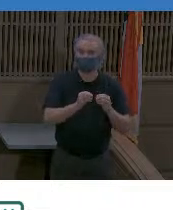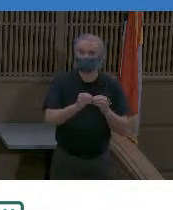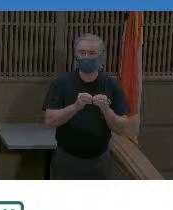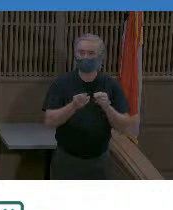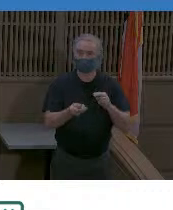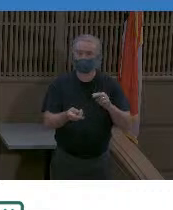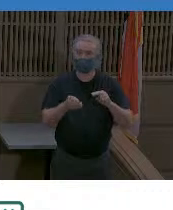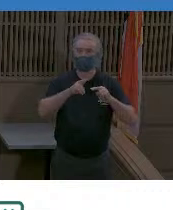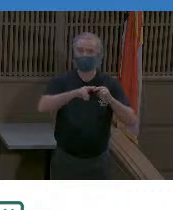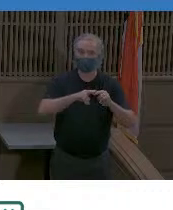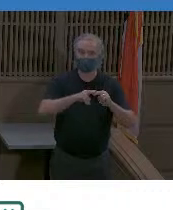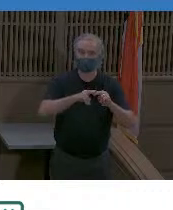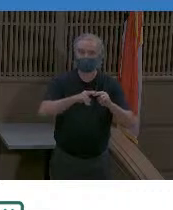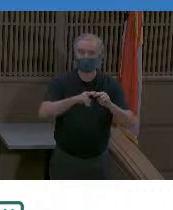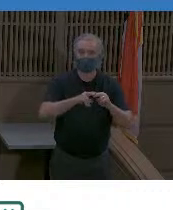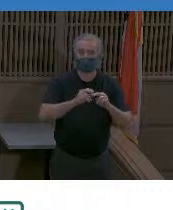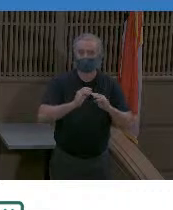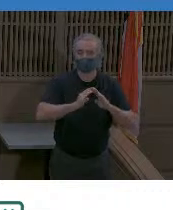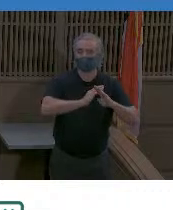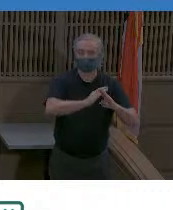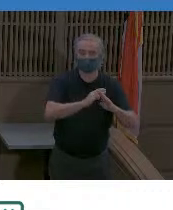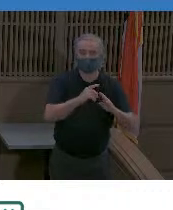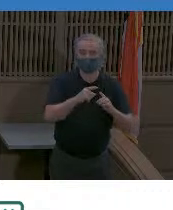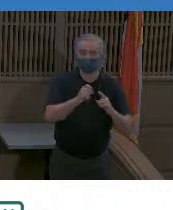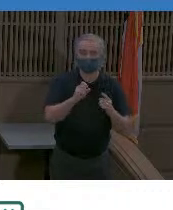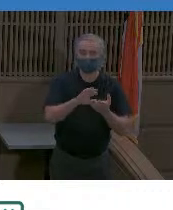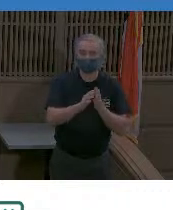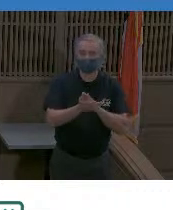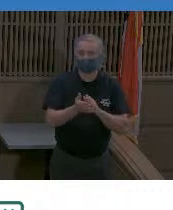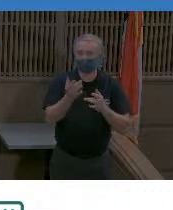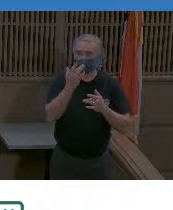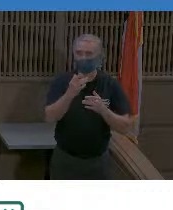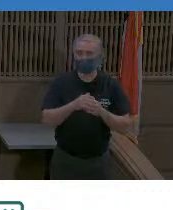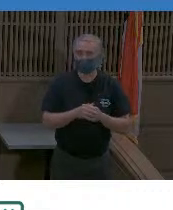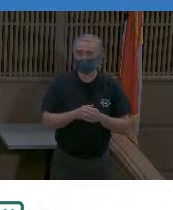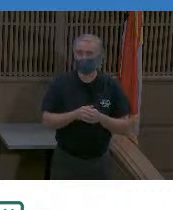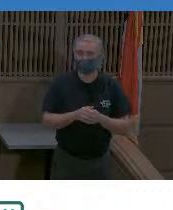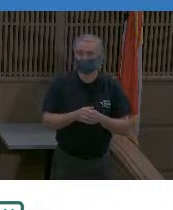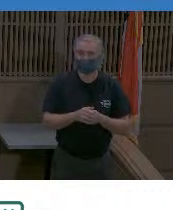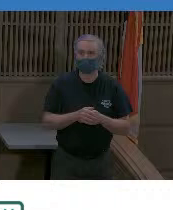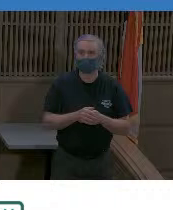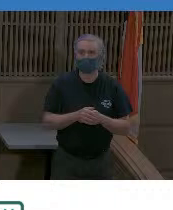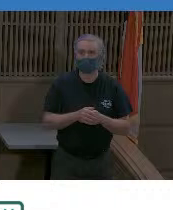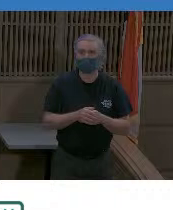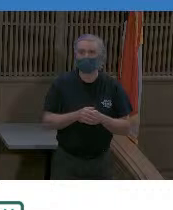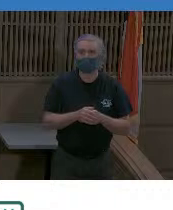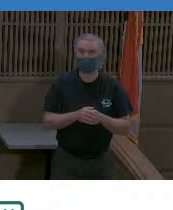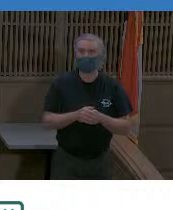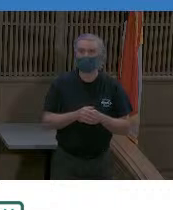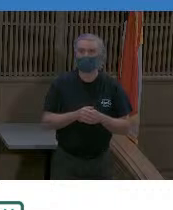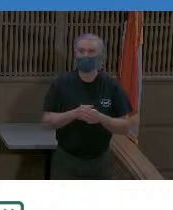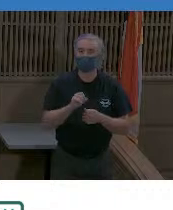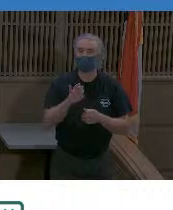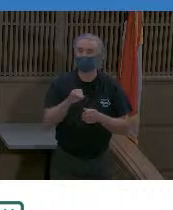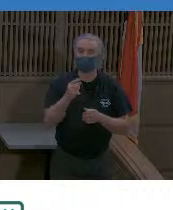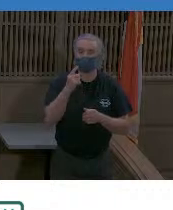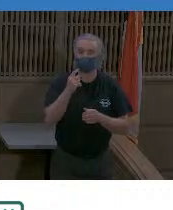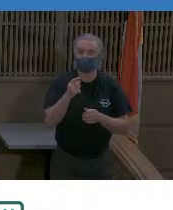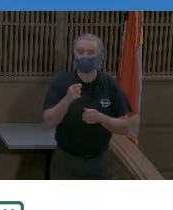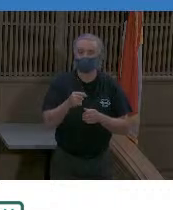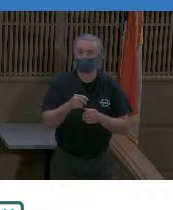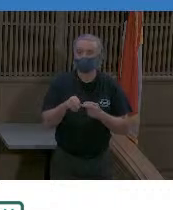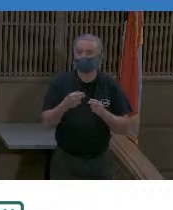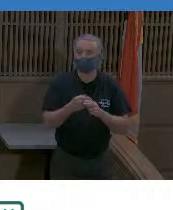how long the immunity lasts by virtue of getting over the virus. So this is, if you think about it, it's